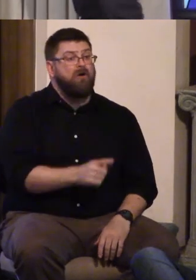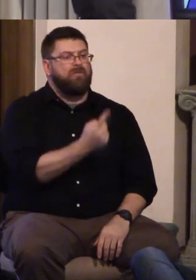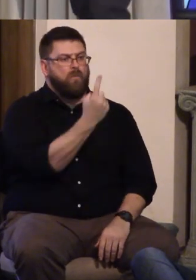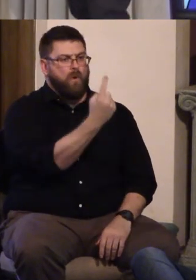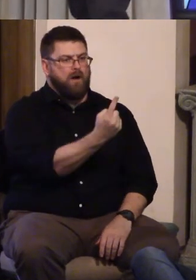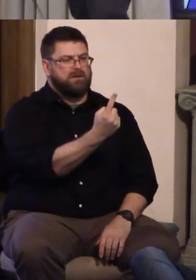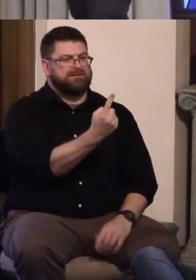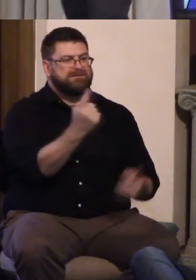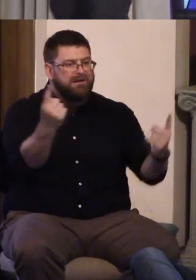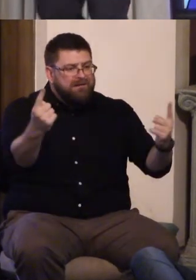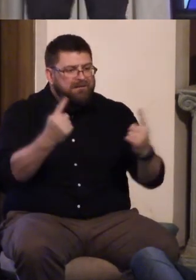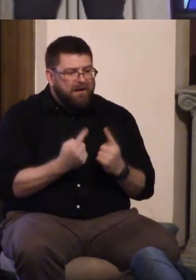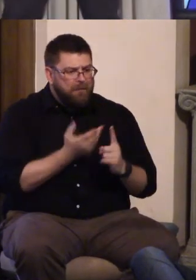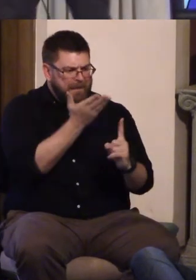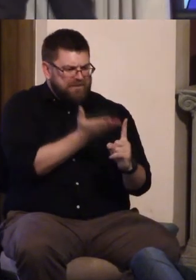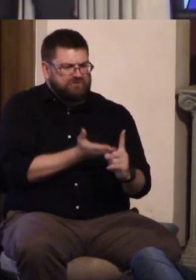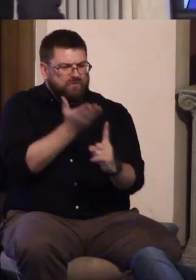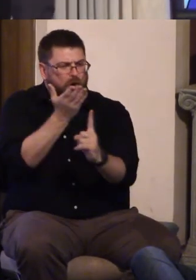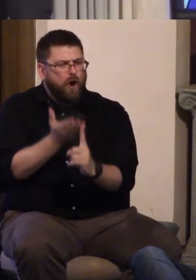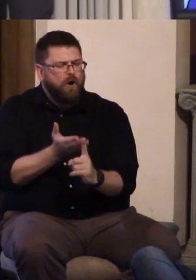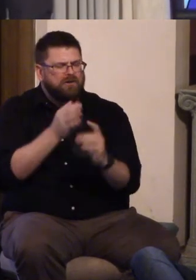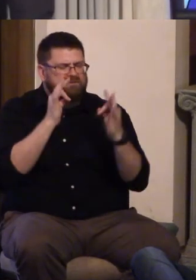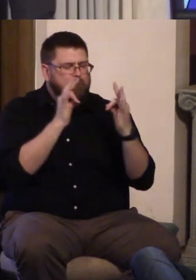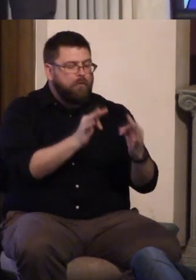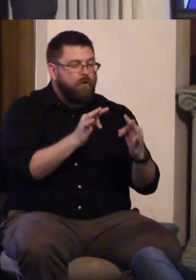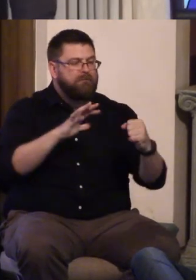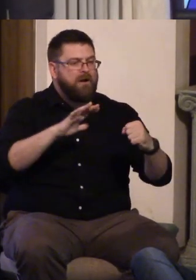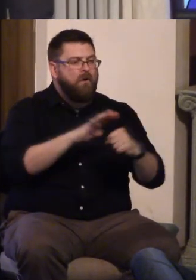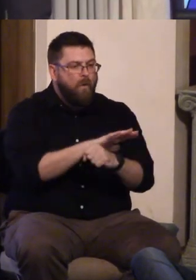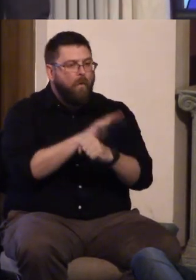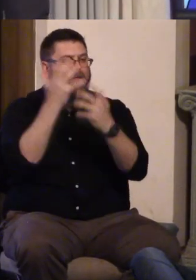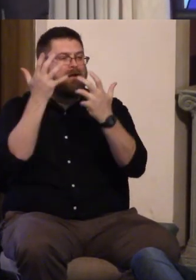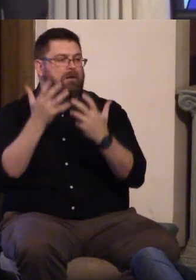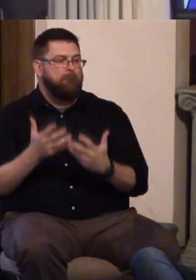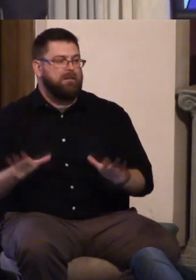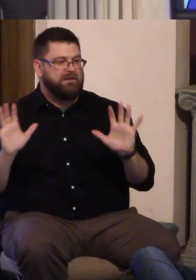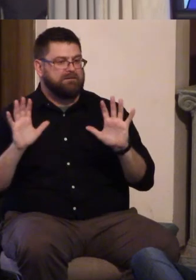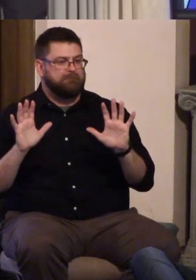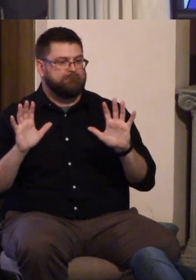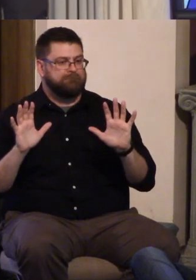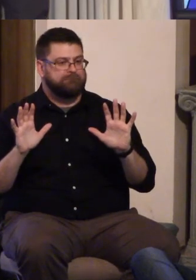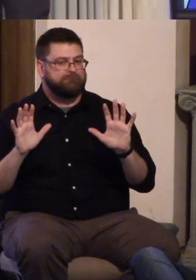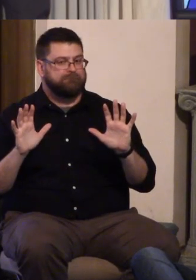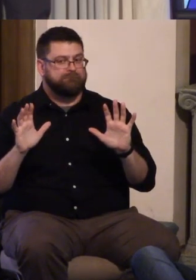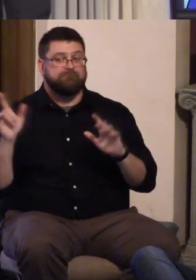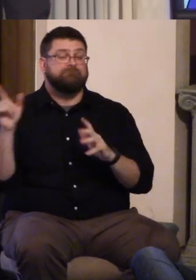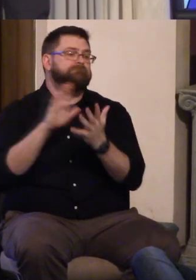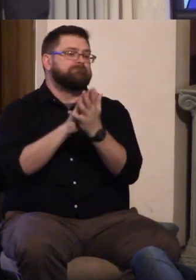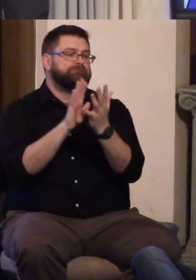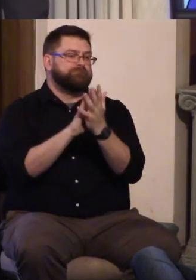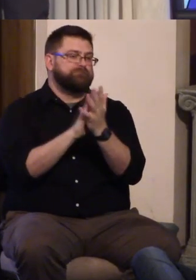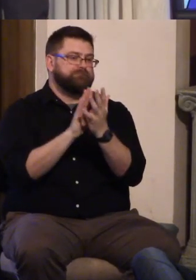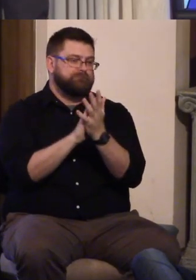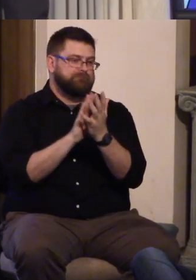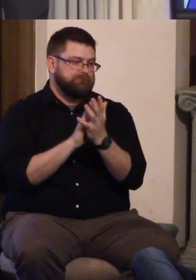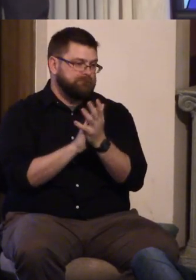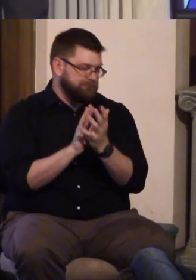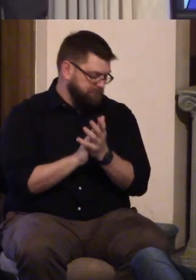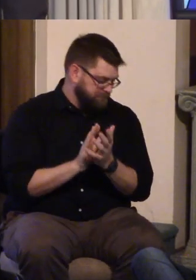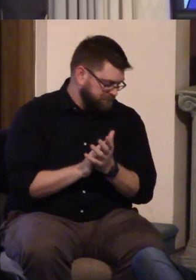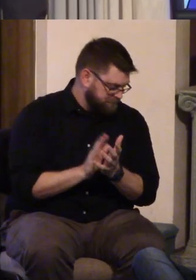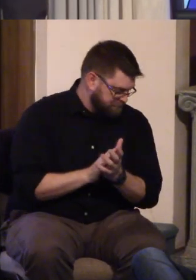came here to be. We are the ones, you are the one. Come as you are, perfect, whole,